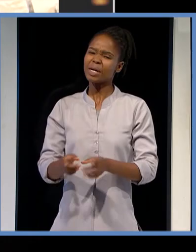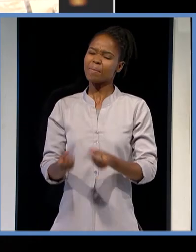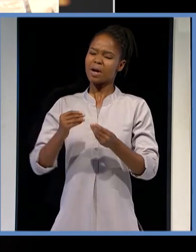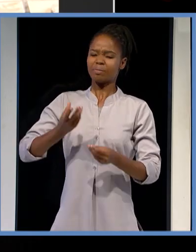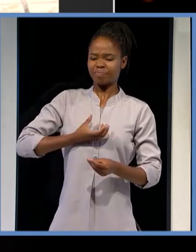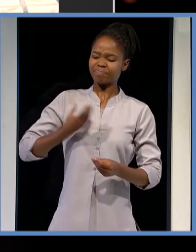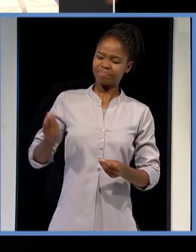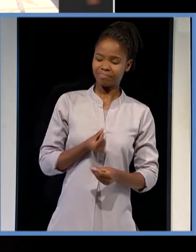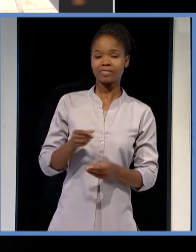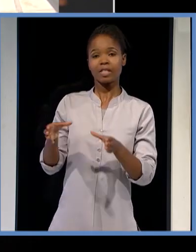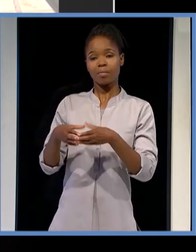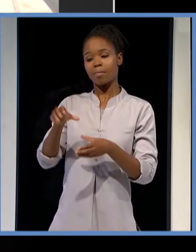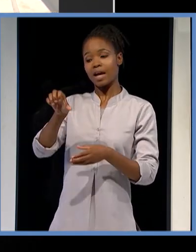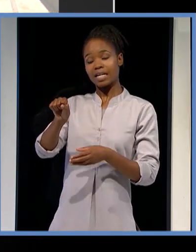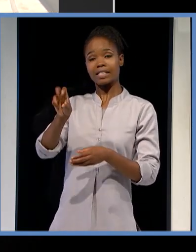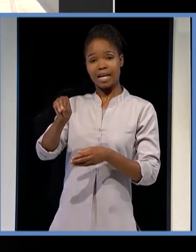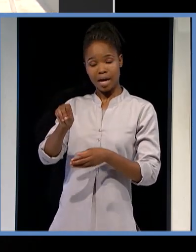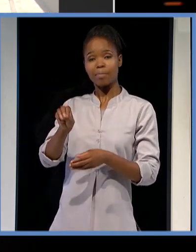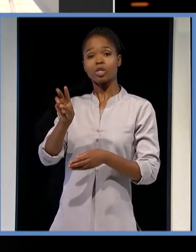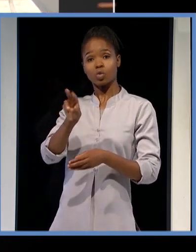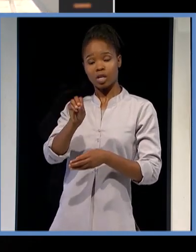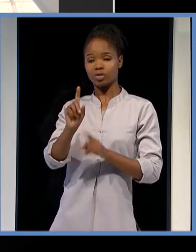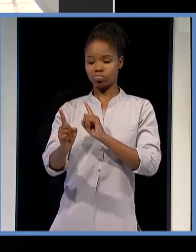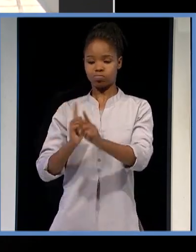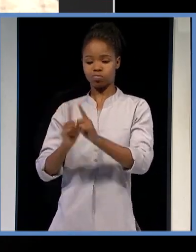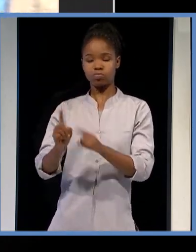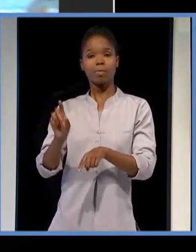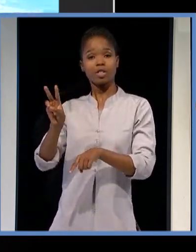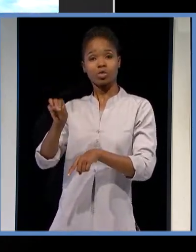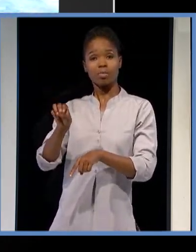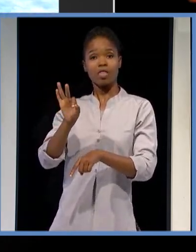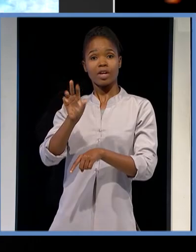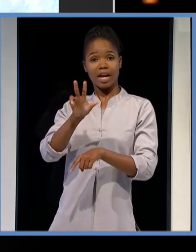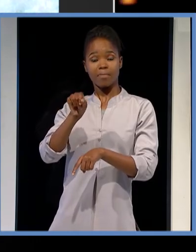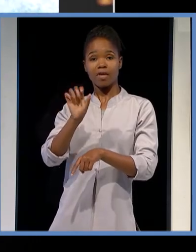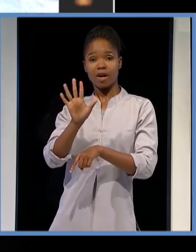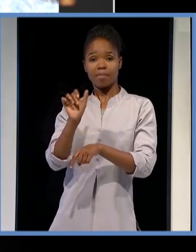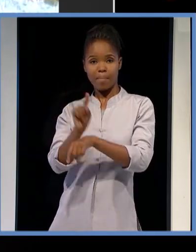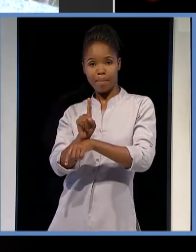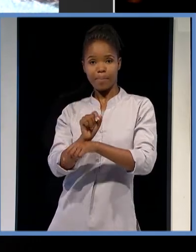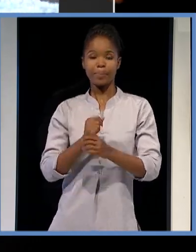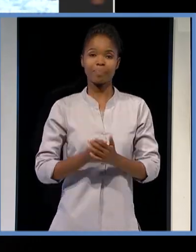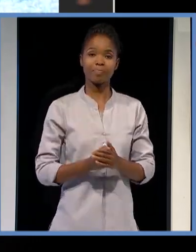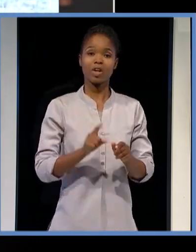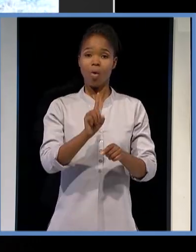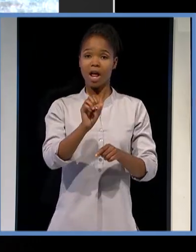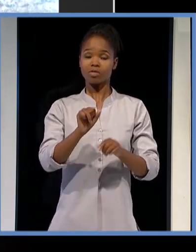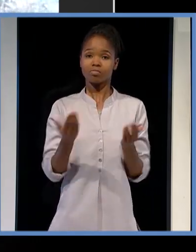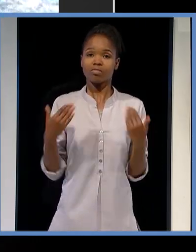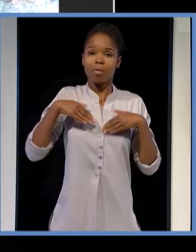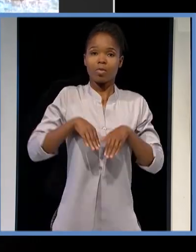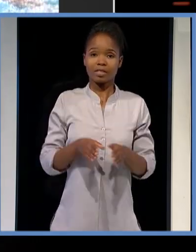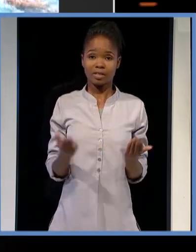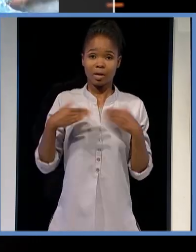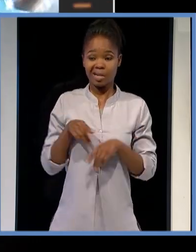in the SM7 200-meter IM in 2 minutes 38.35 seconds. In the 100-meter breaststroke